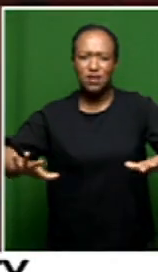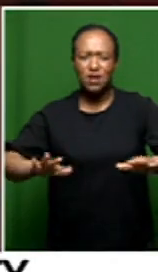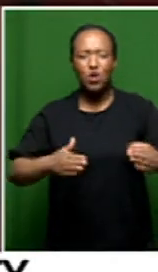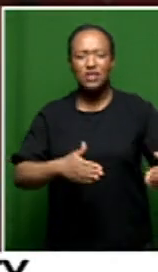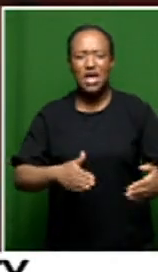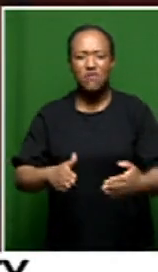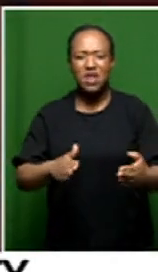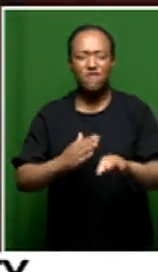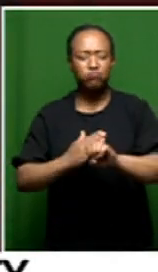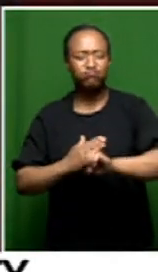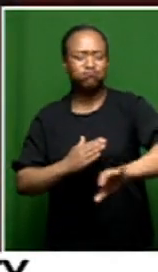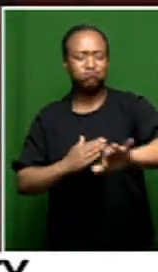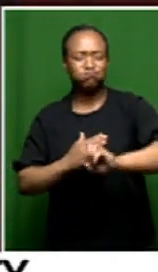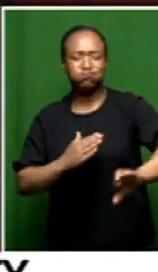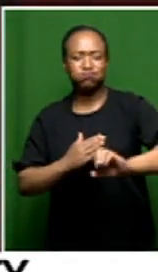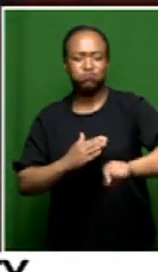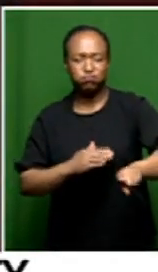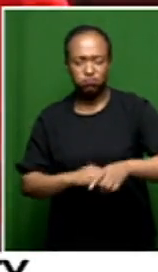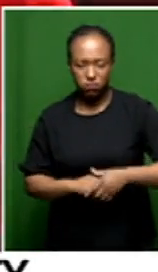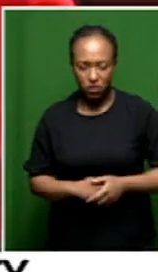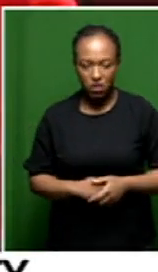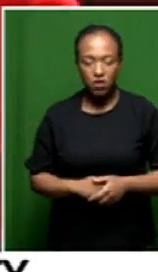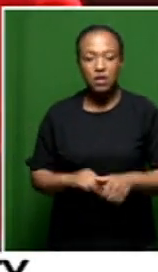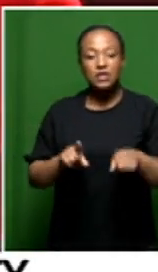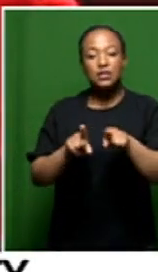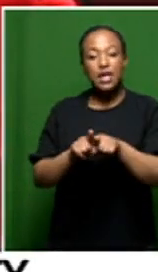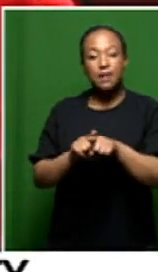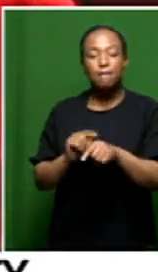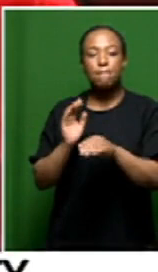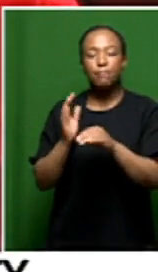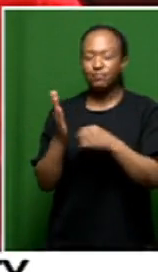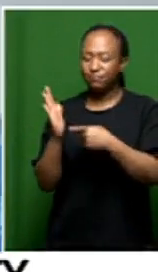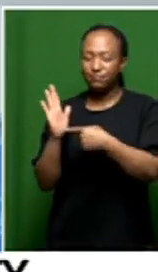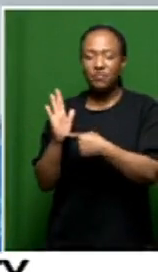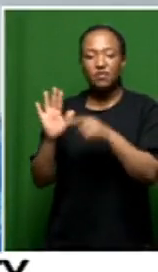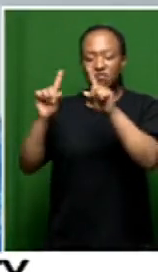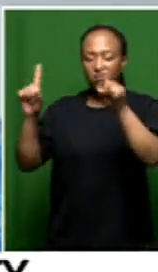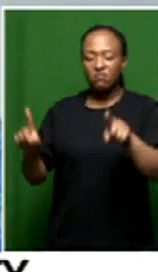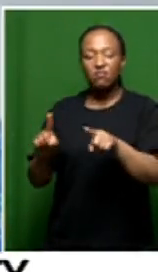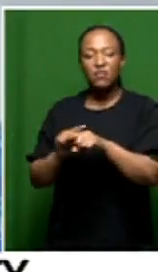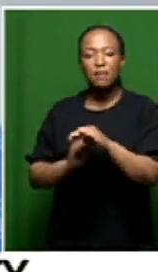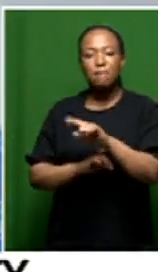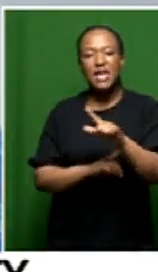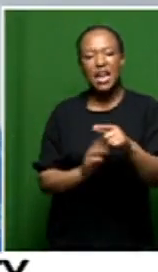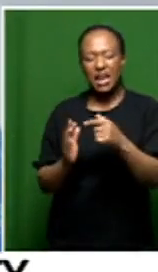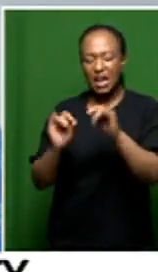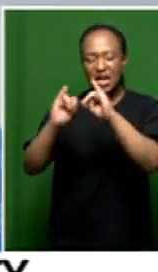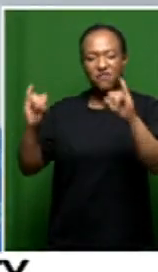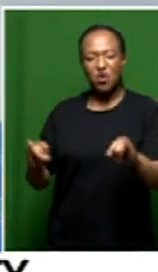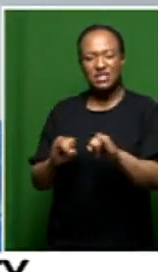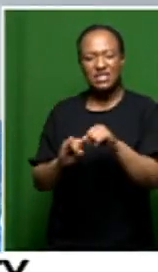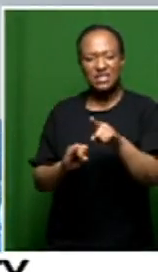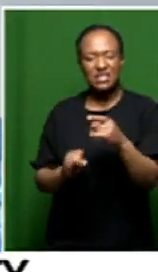river. Chaotic billing systems, another crisis that left many residents frustrated. Most of these things are